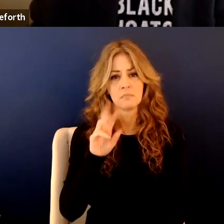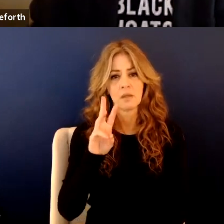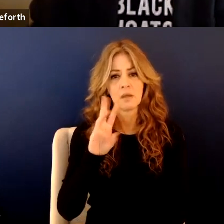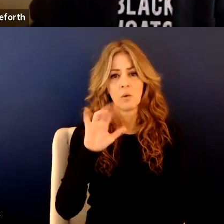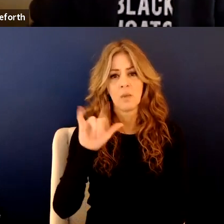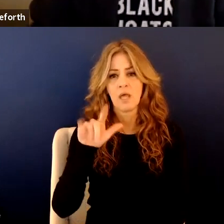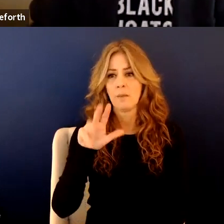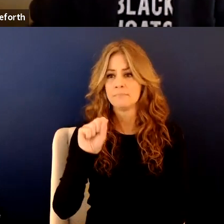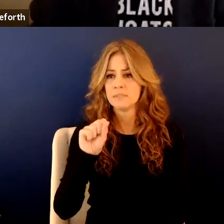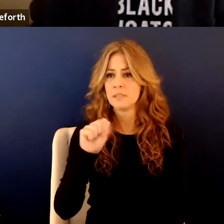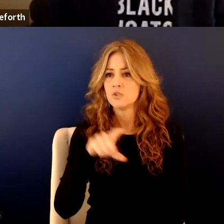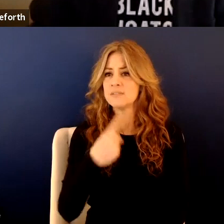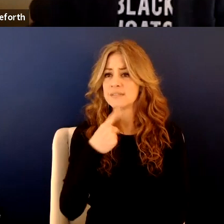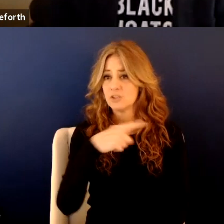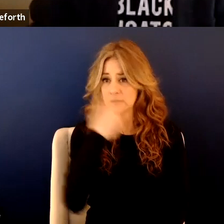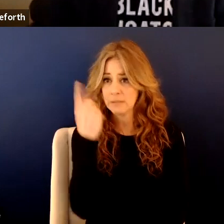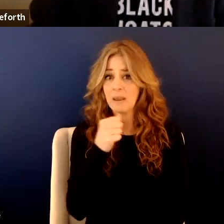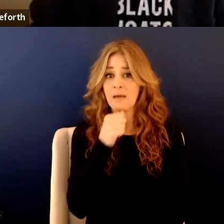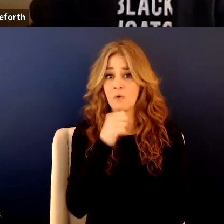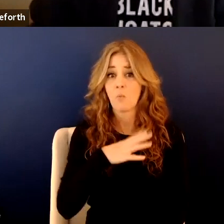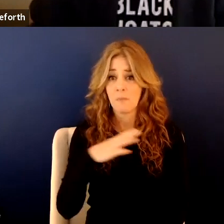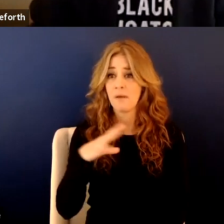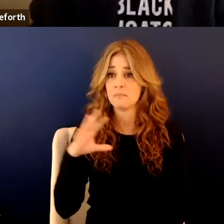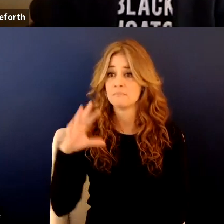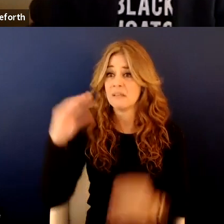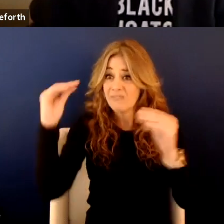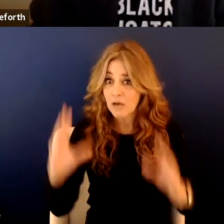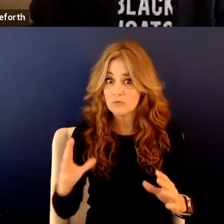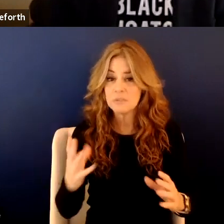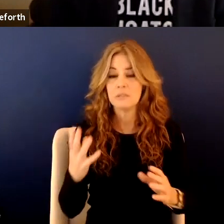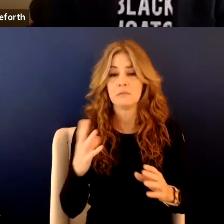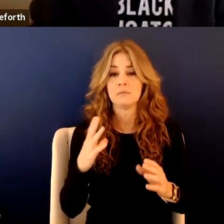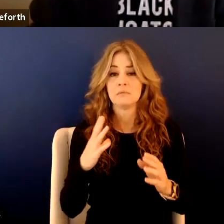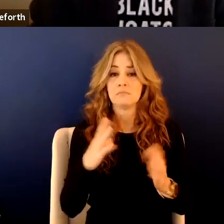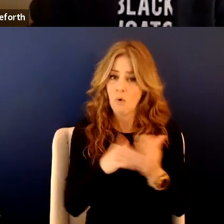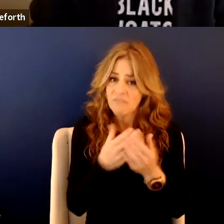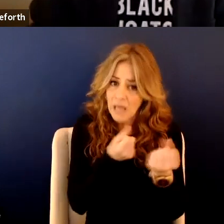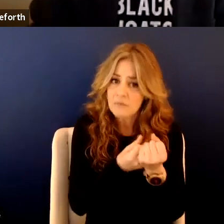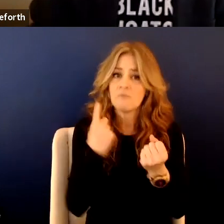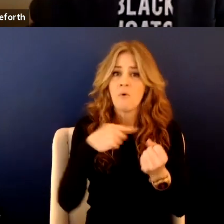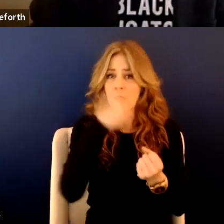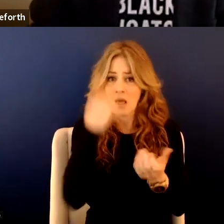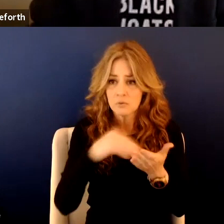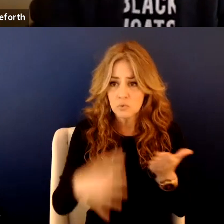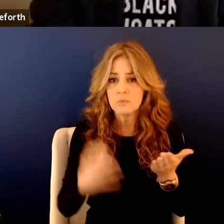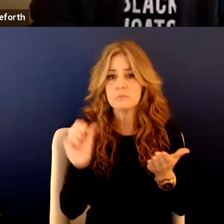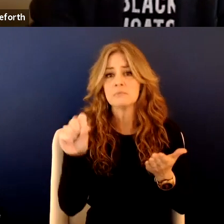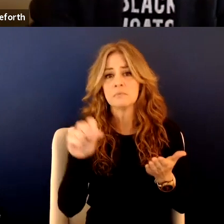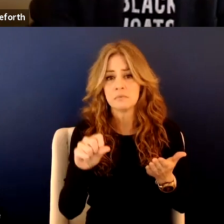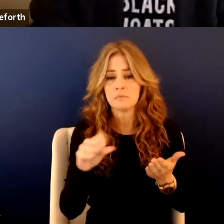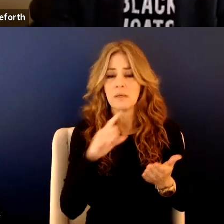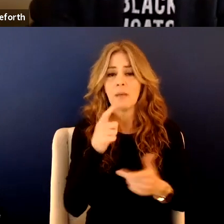She says that she's a Black woman faculty who often advocates for Black students. I am interested